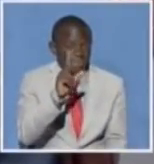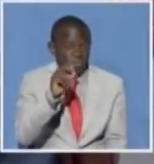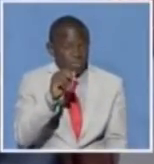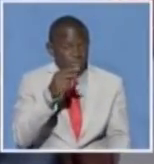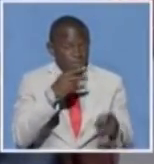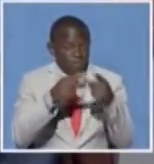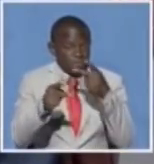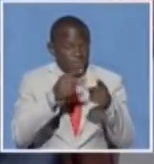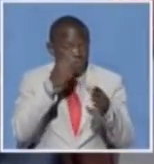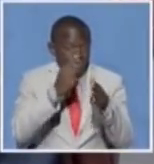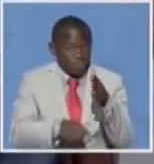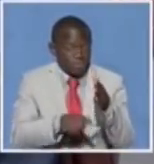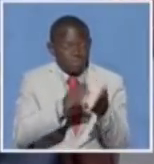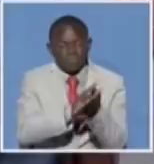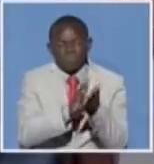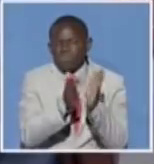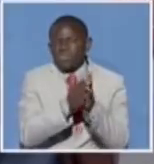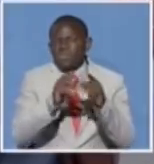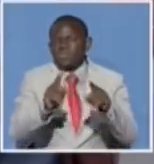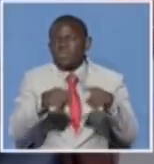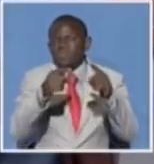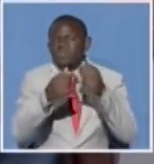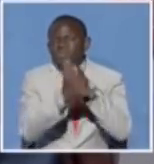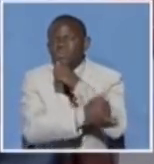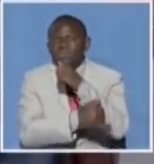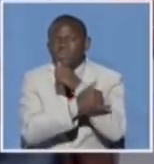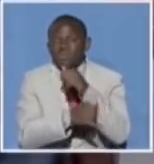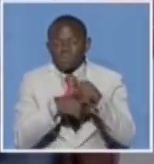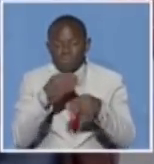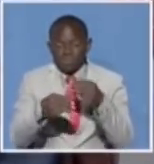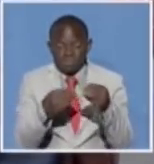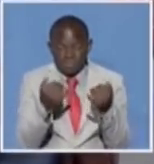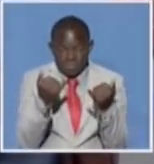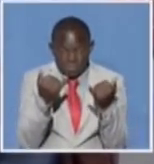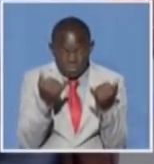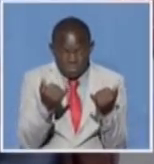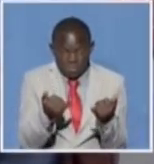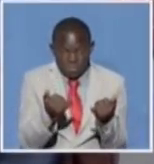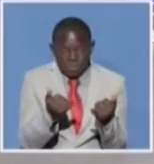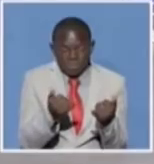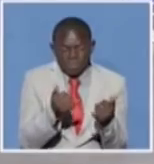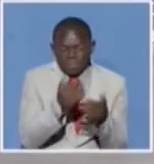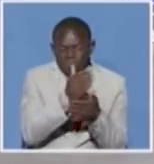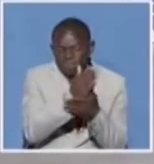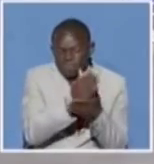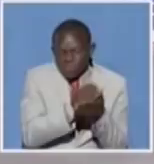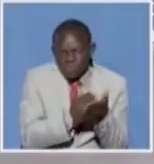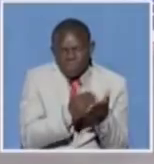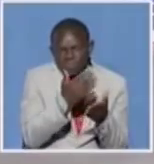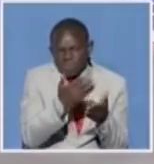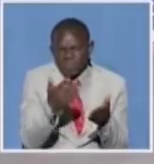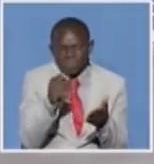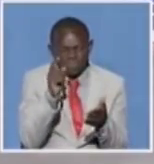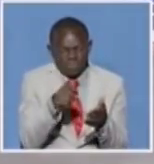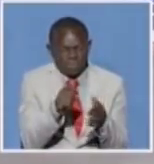and certain things that we need to see. Now, education is pivotal to